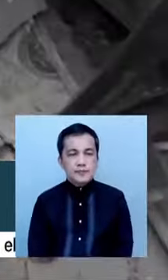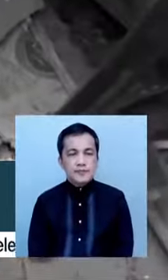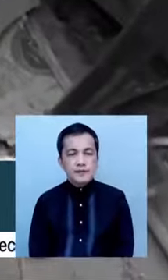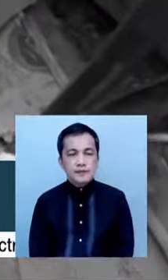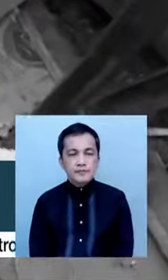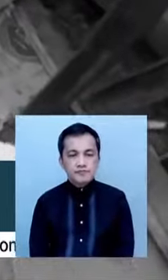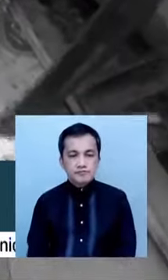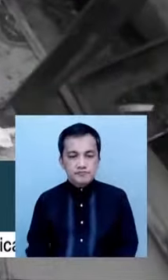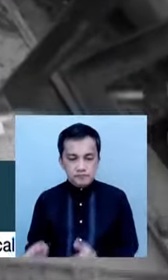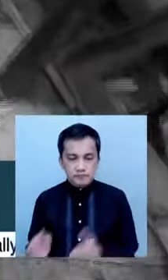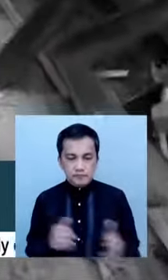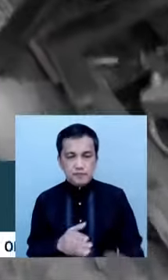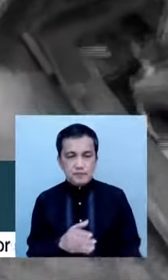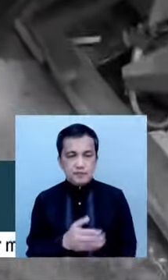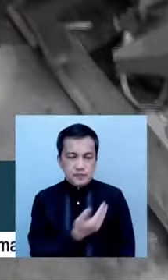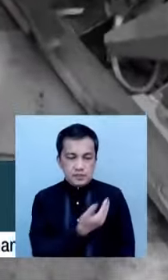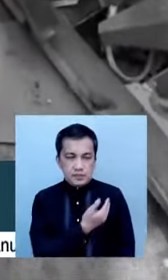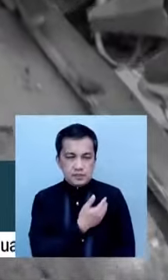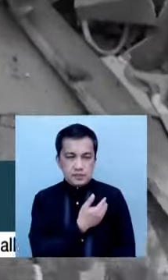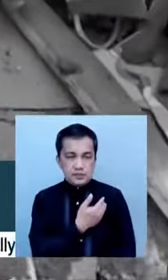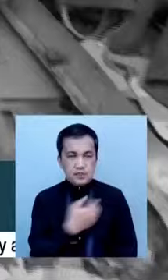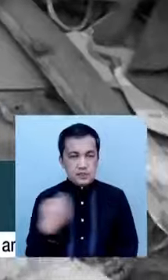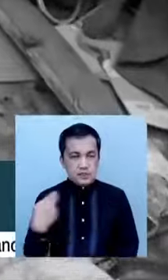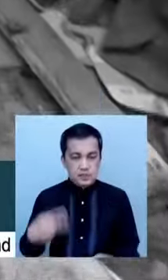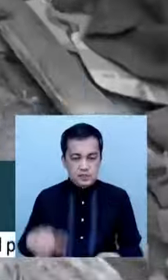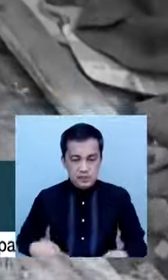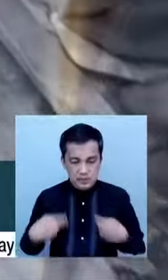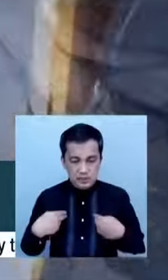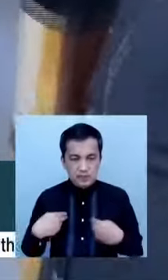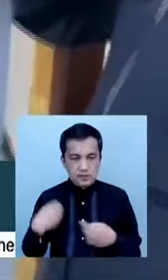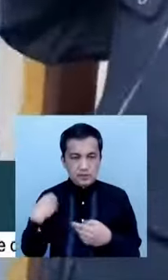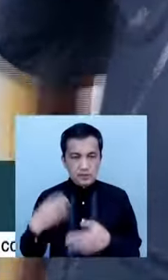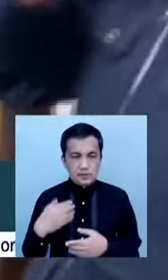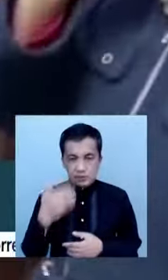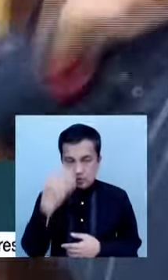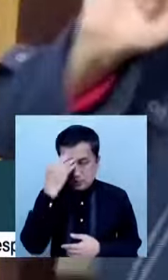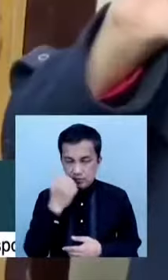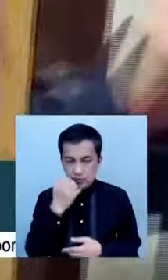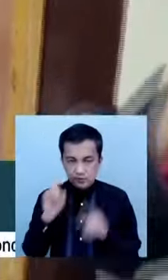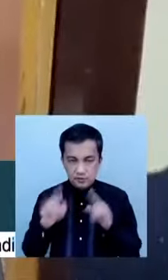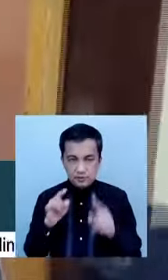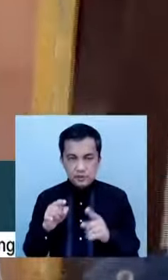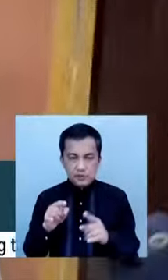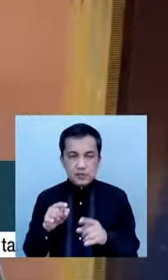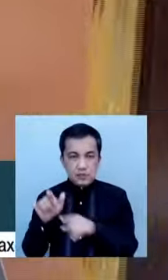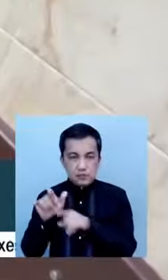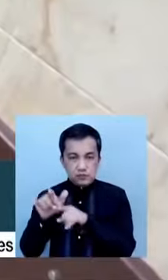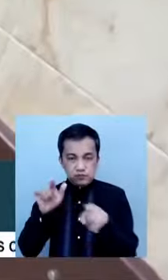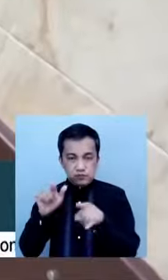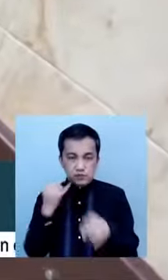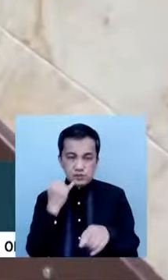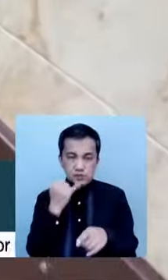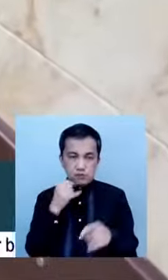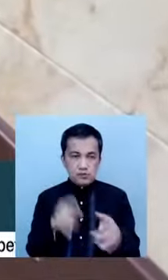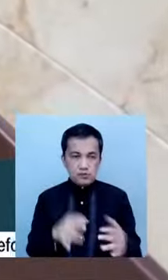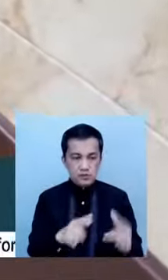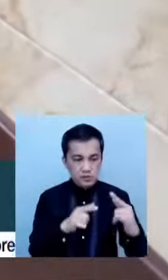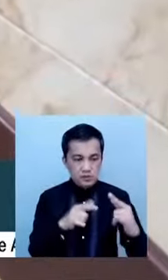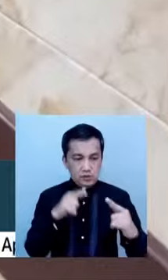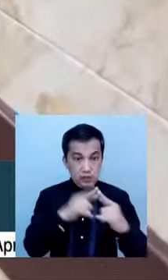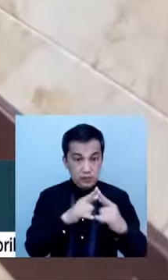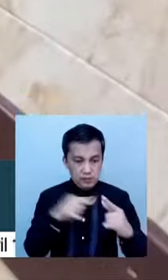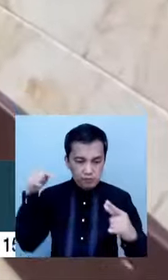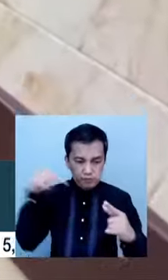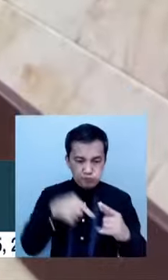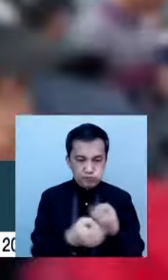Meanwhile, Gaza health officials and Hamas media report an Israeli airstrike hit several tents inside the Al-Aqsa hospital,